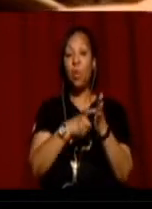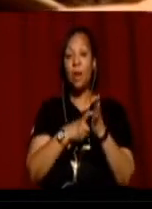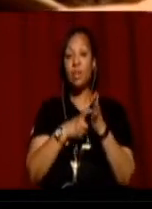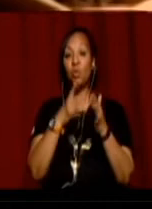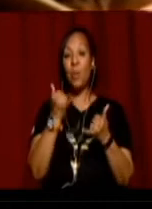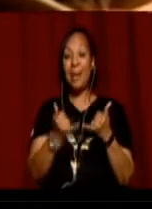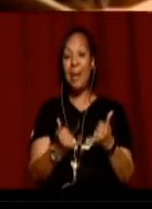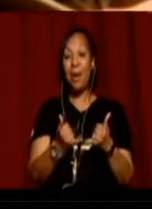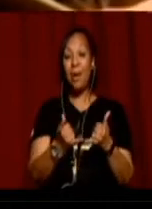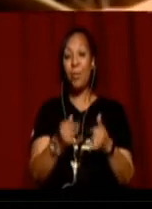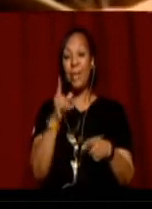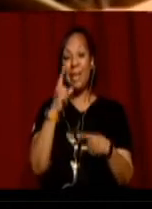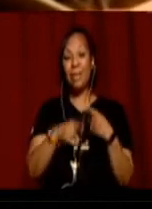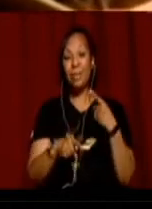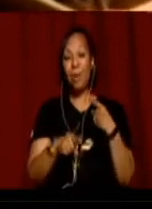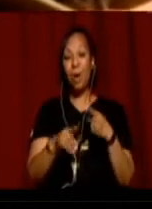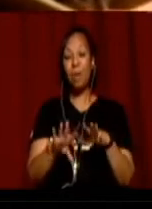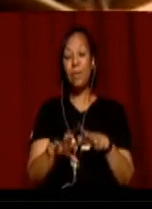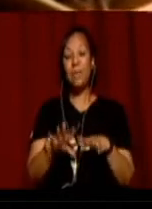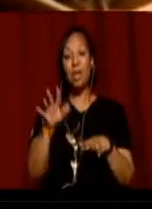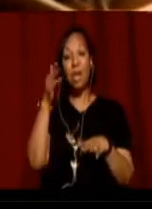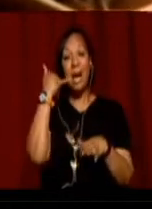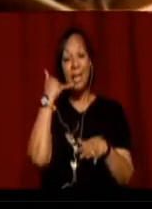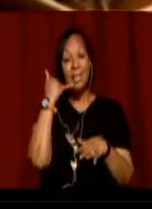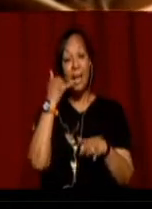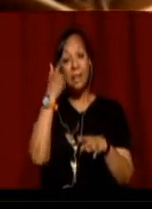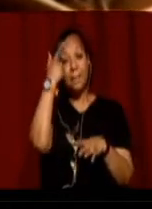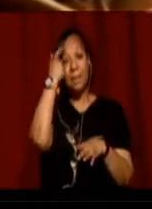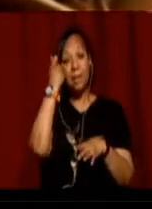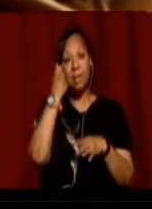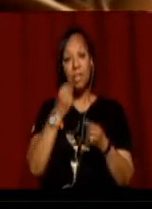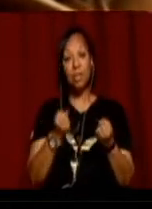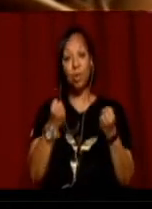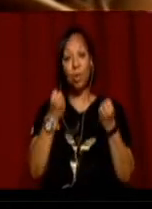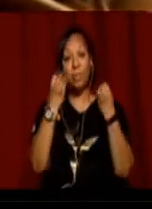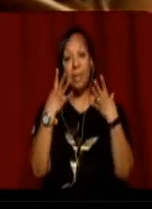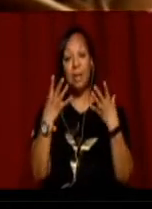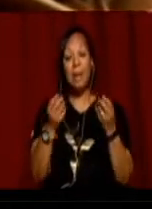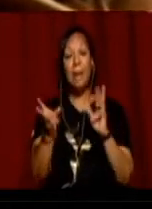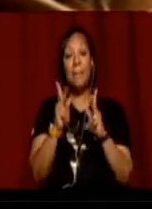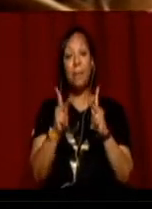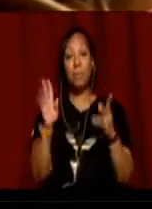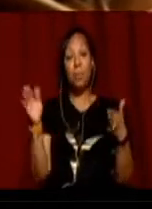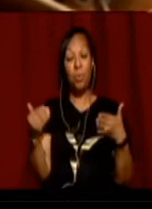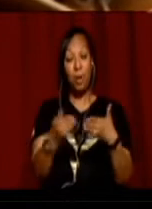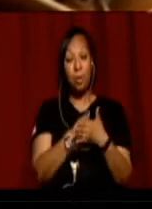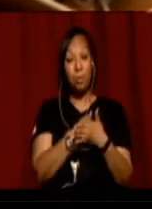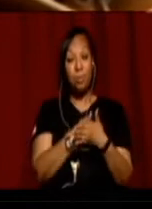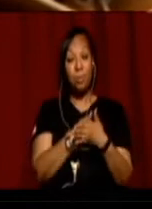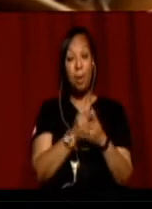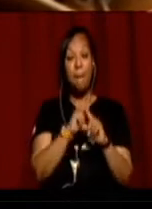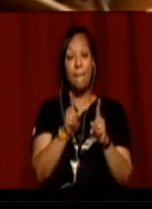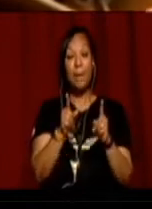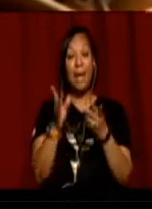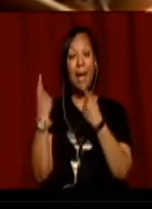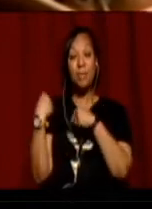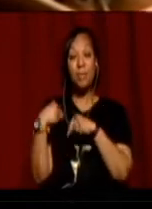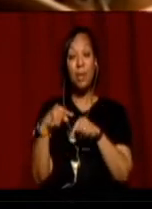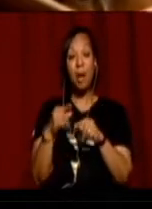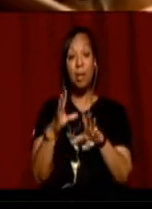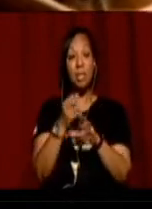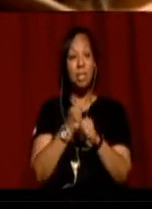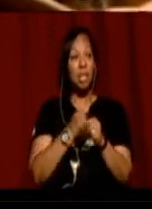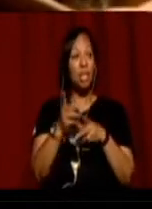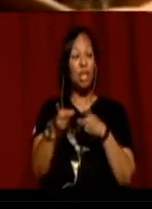we can't do all the contact tracing that we need to do because there's so many new cases that we are having each day. But as we are getting this